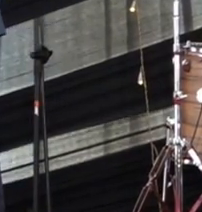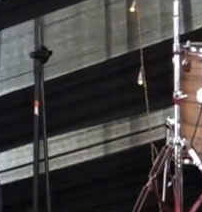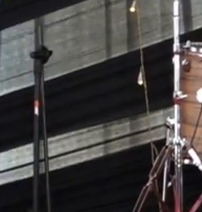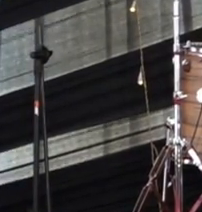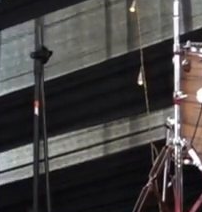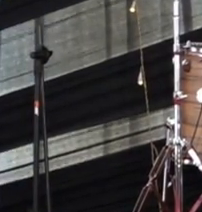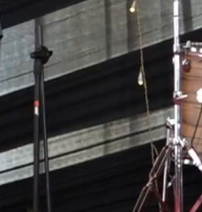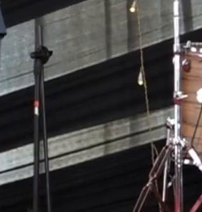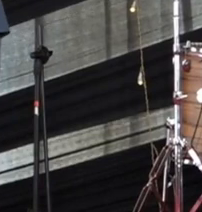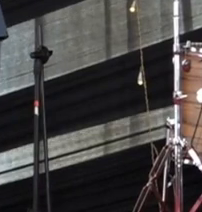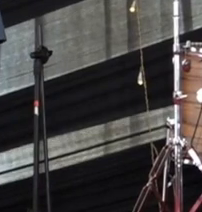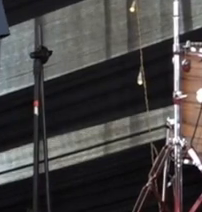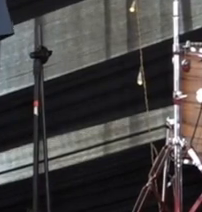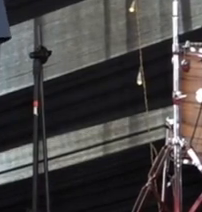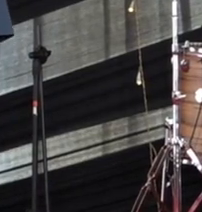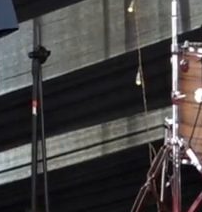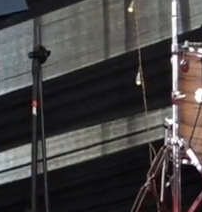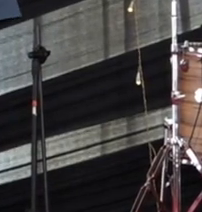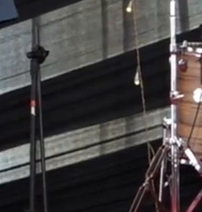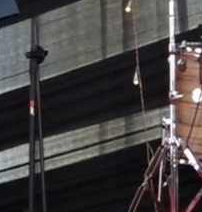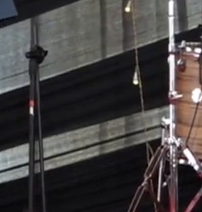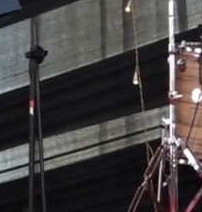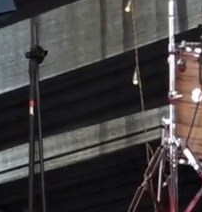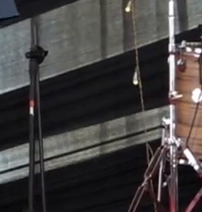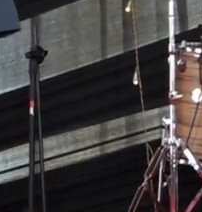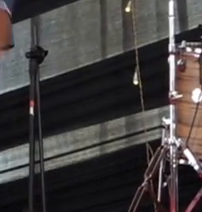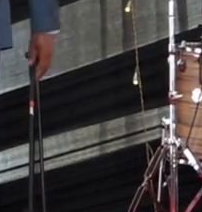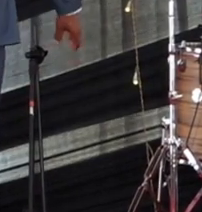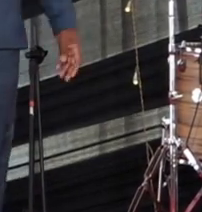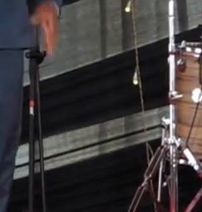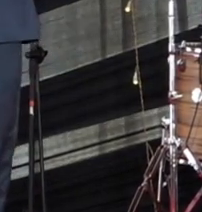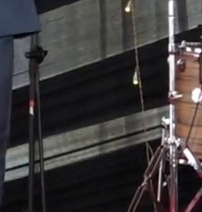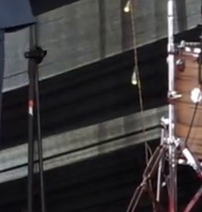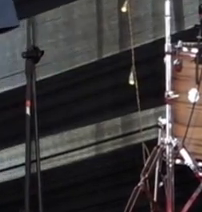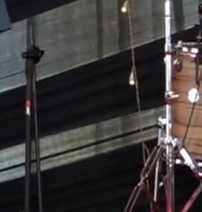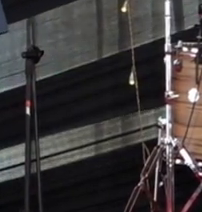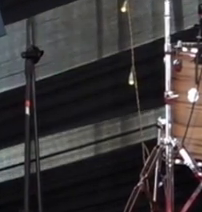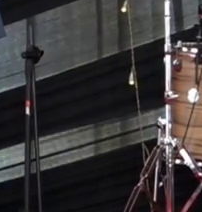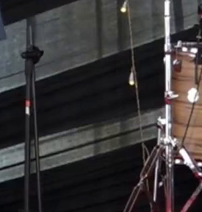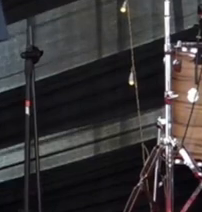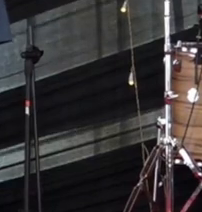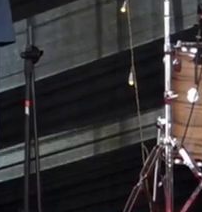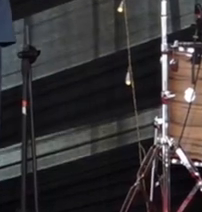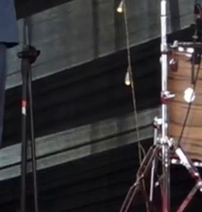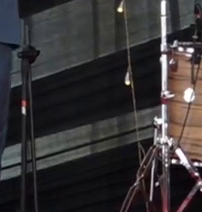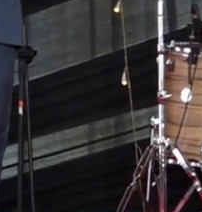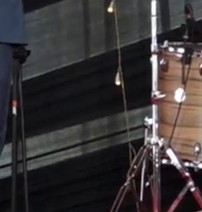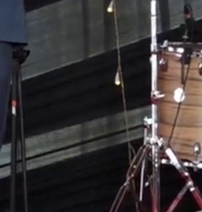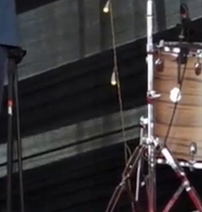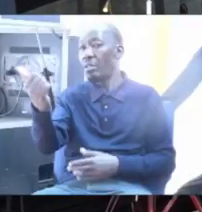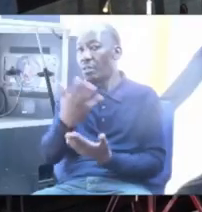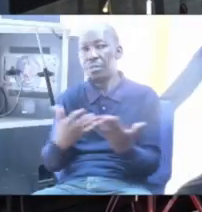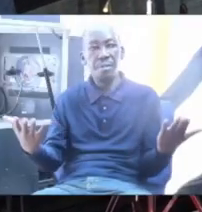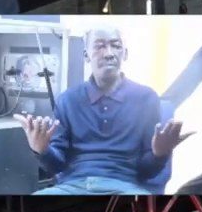you, Bishop Jimmy, bwana was his son, skop. Jesus Christ. Ni mwanawe, are you understanding me, friends? Jamna any other thing, aha,